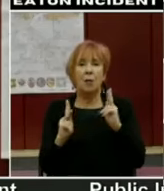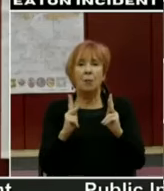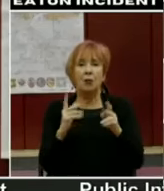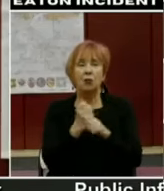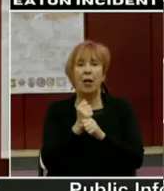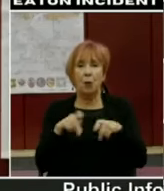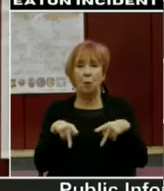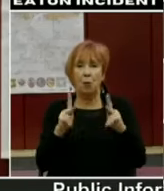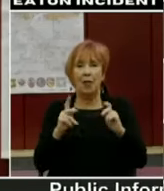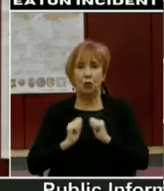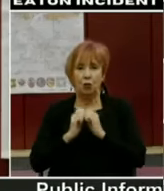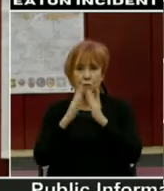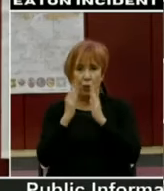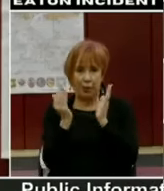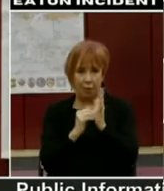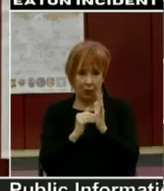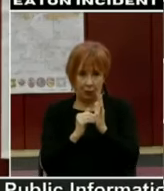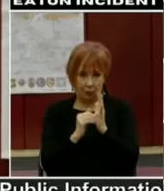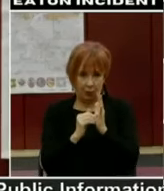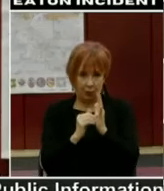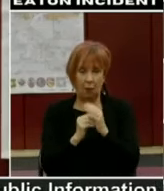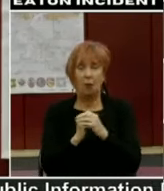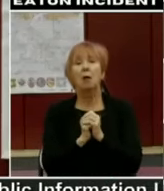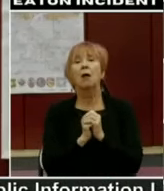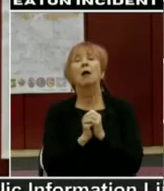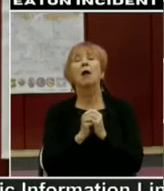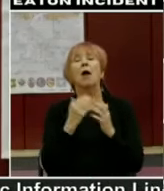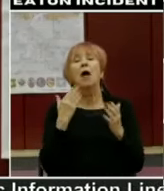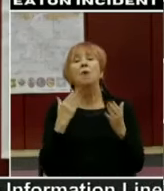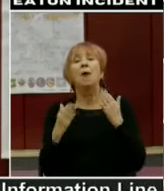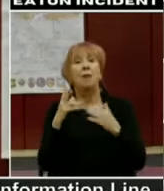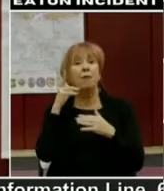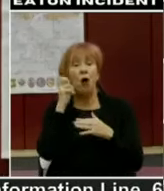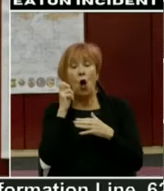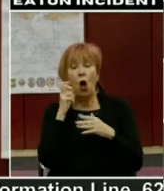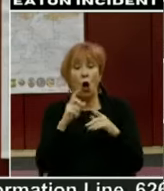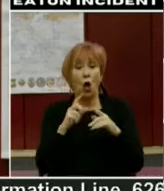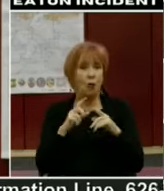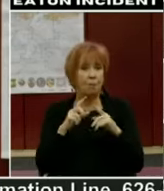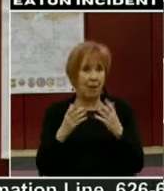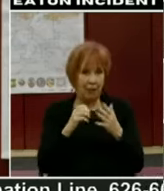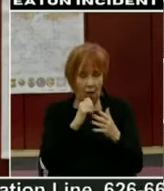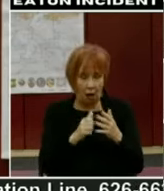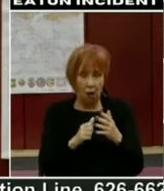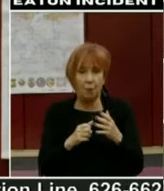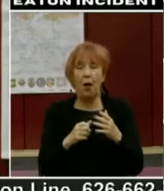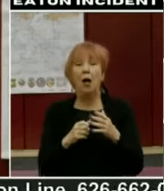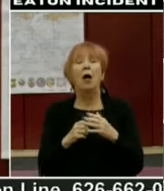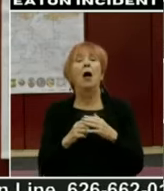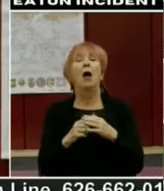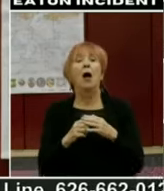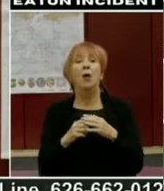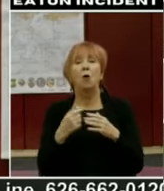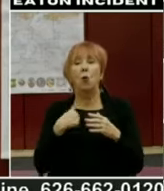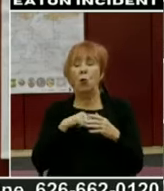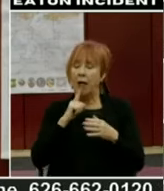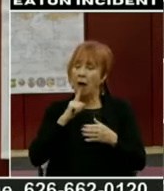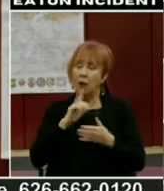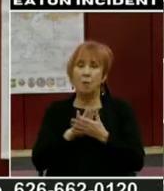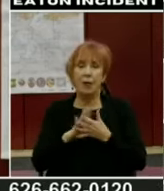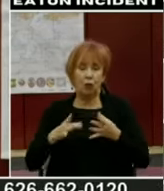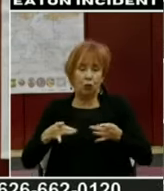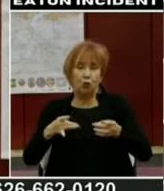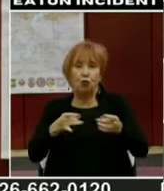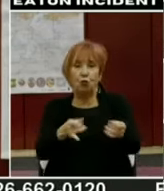have heard or may not have heard about what's going on in terms of streamlining. Supervisor Barger has committed to streamlining the system for LA